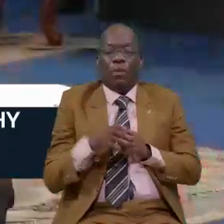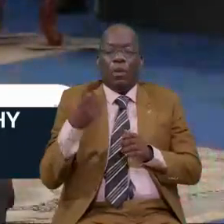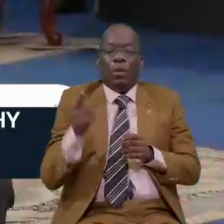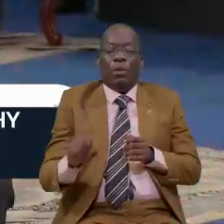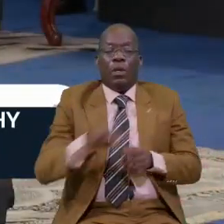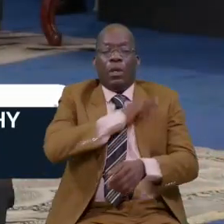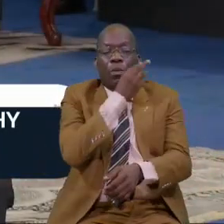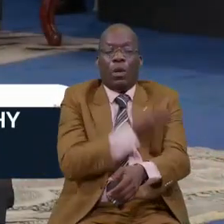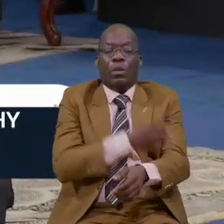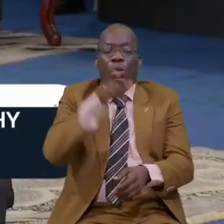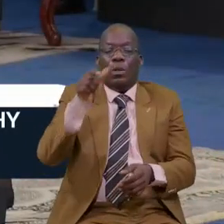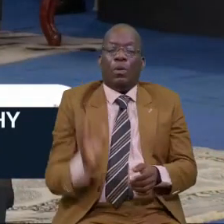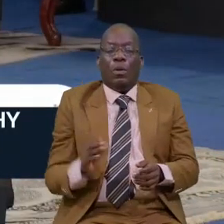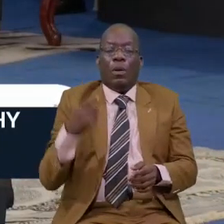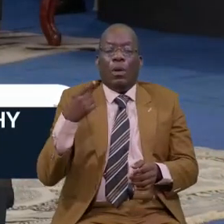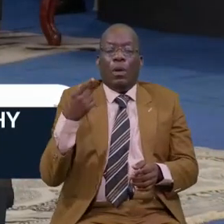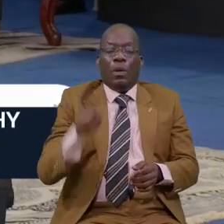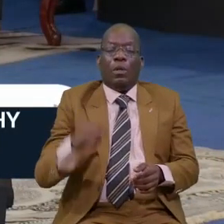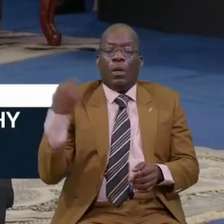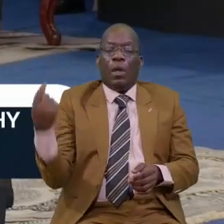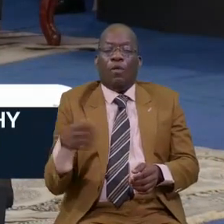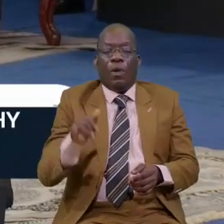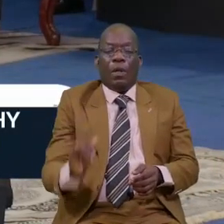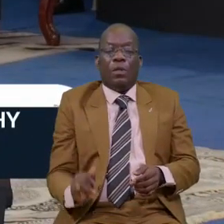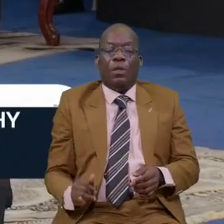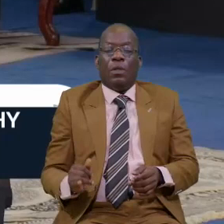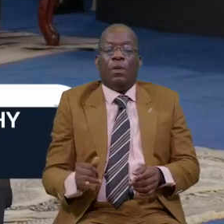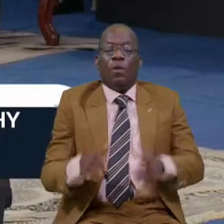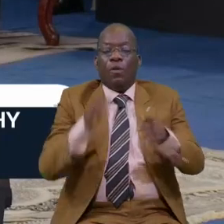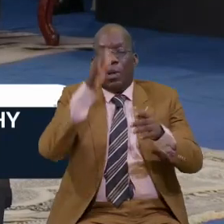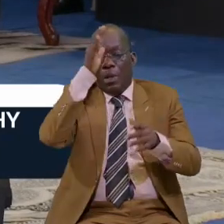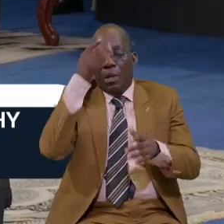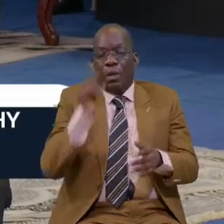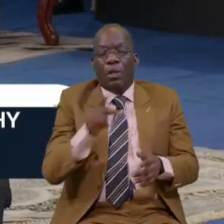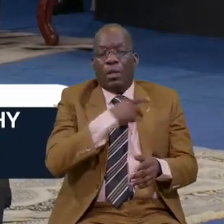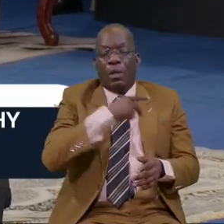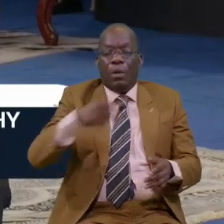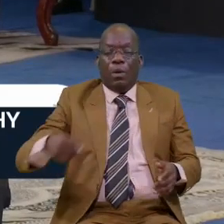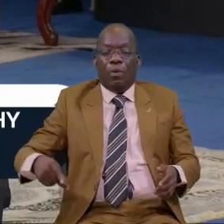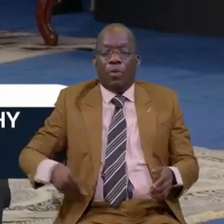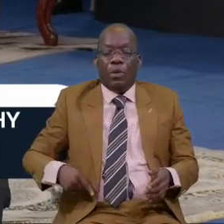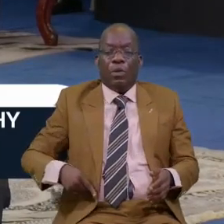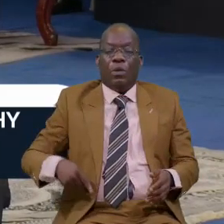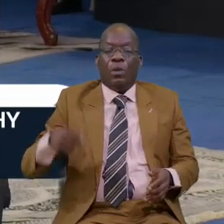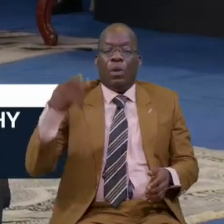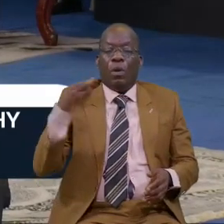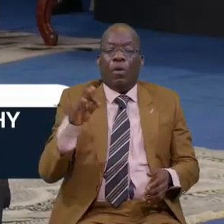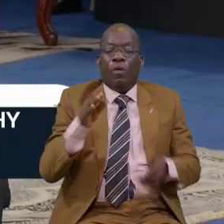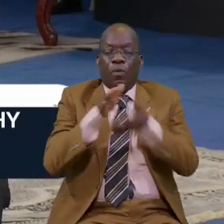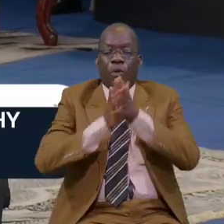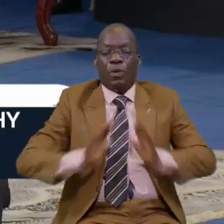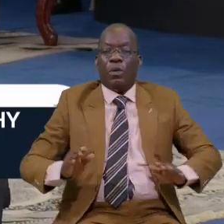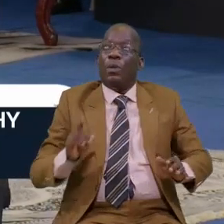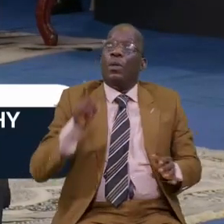God, Everlasting Father, the Prince of Peace. He is the